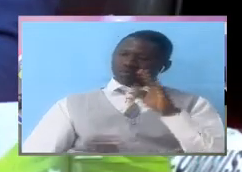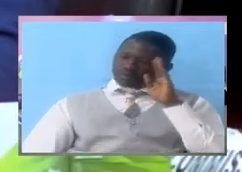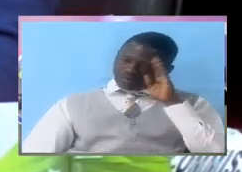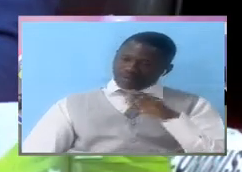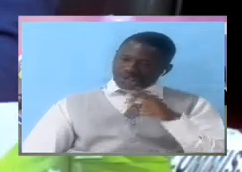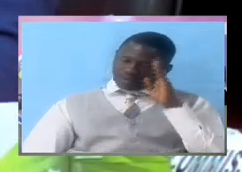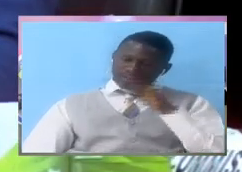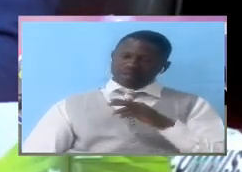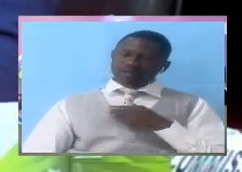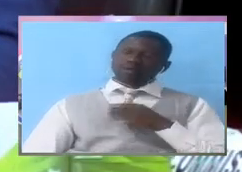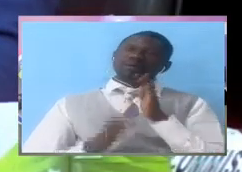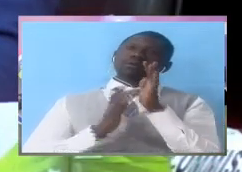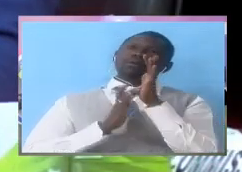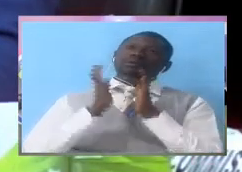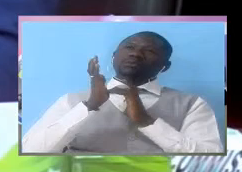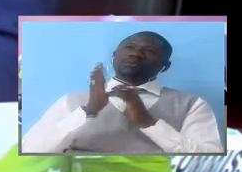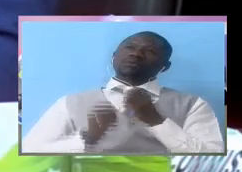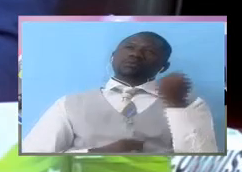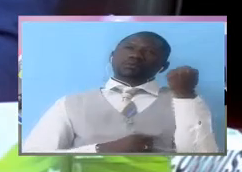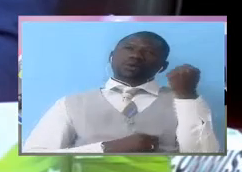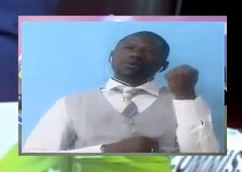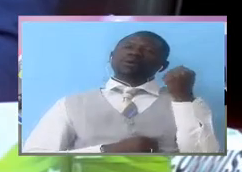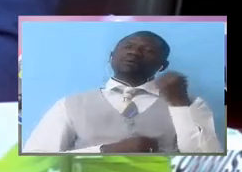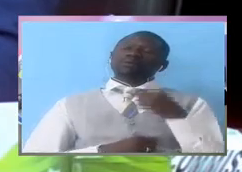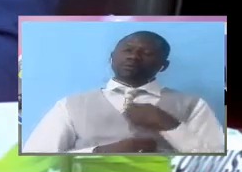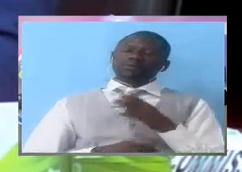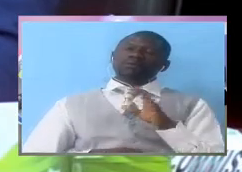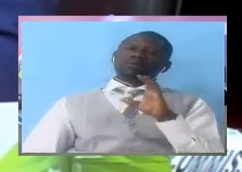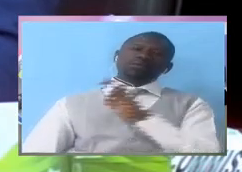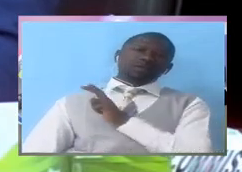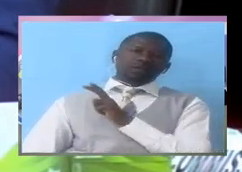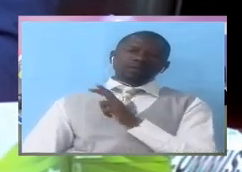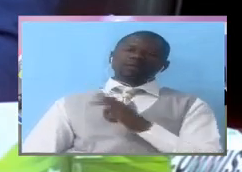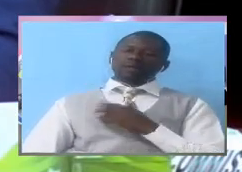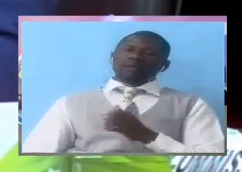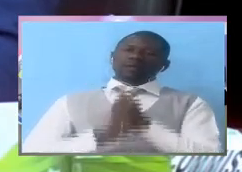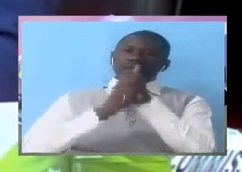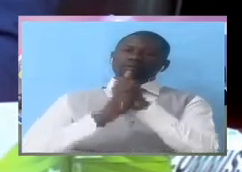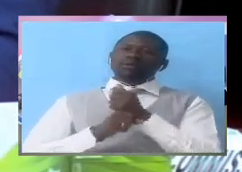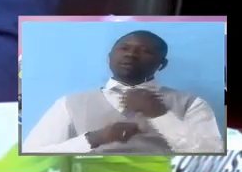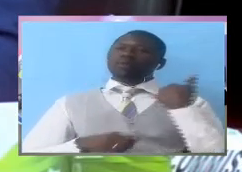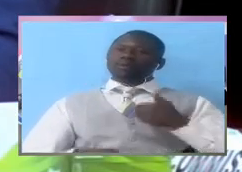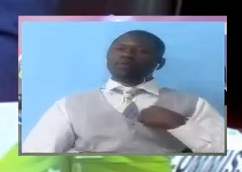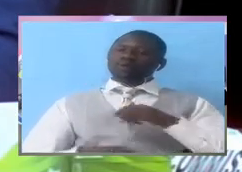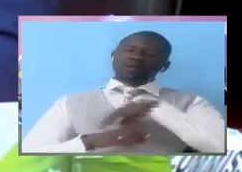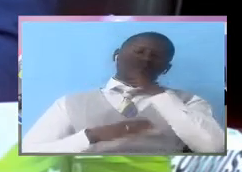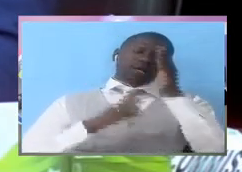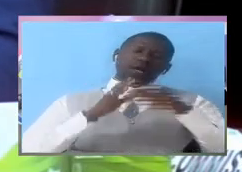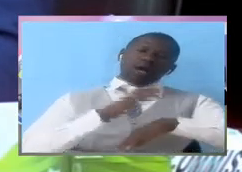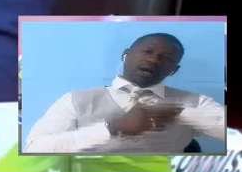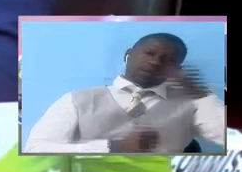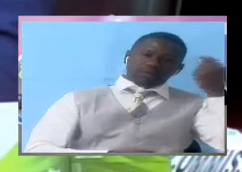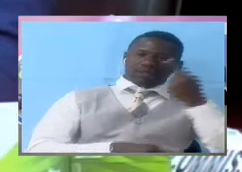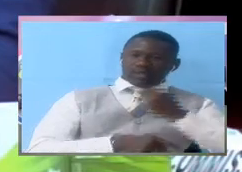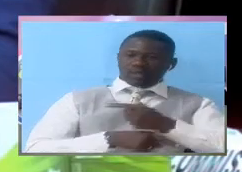Spirit's power will grant the population and those in the diaspora the